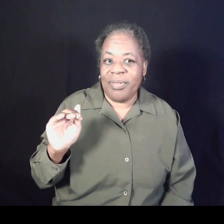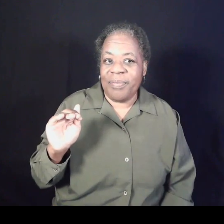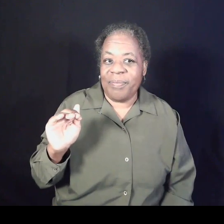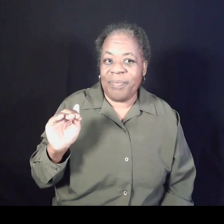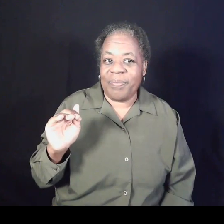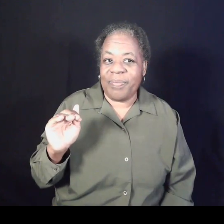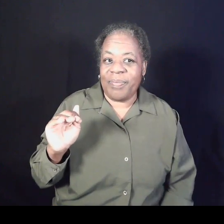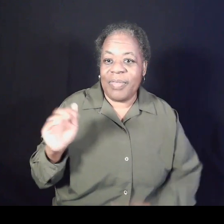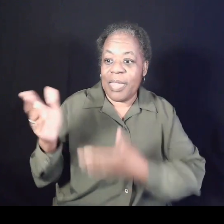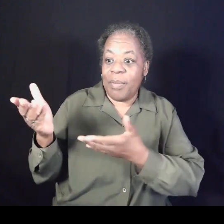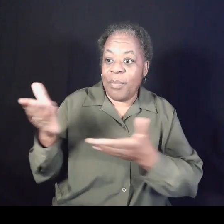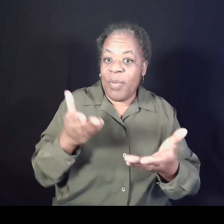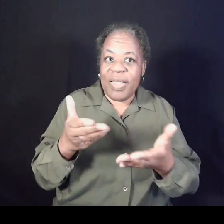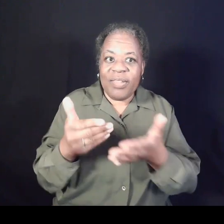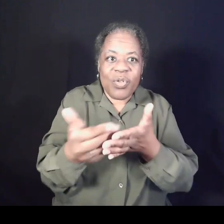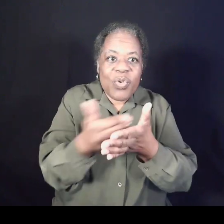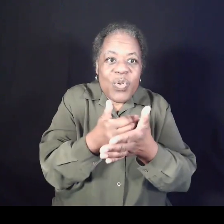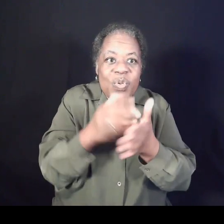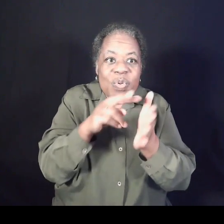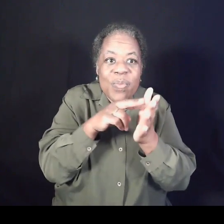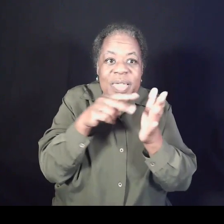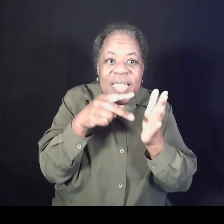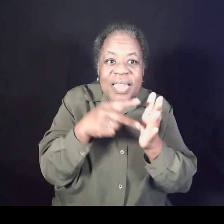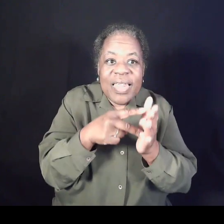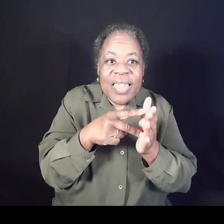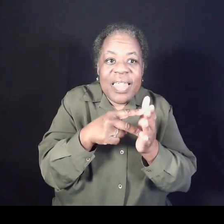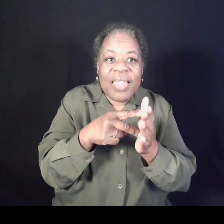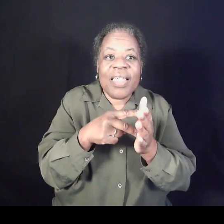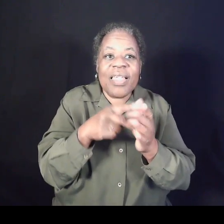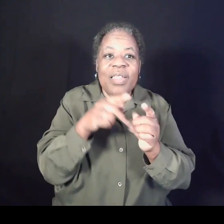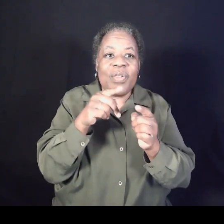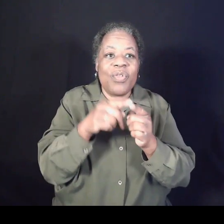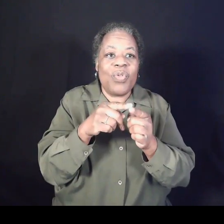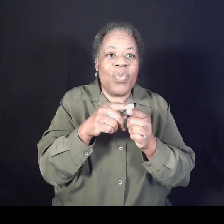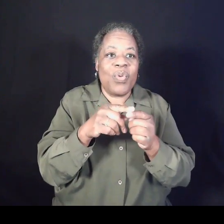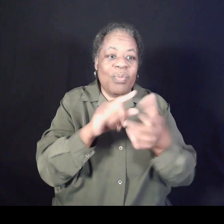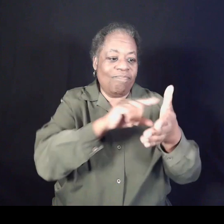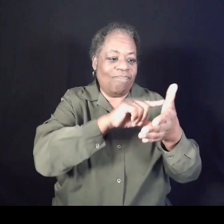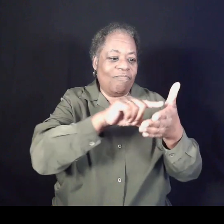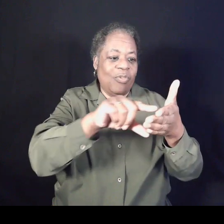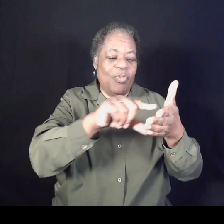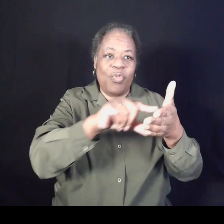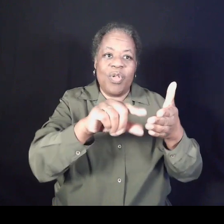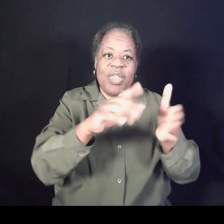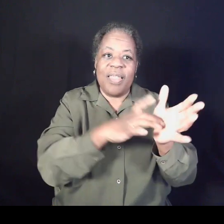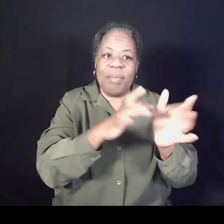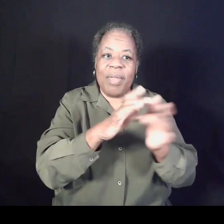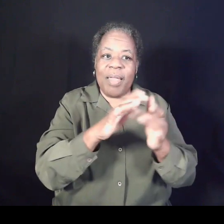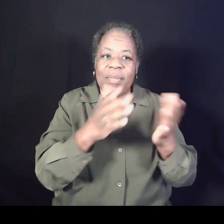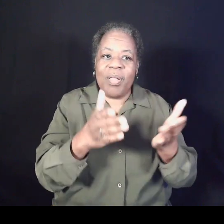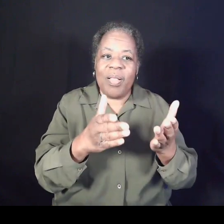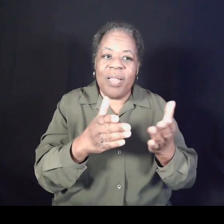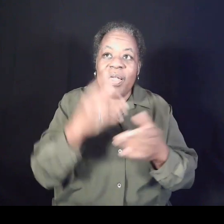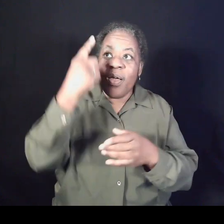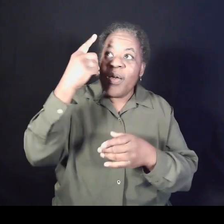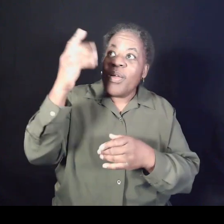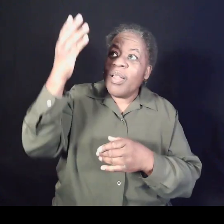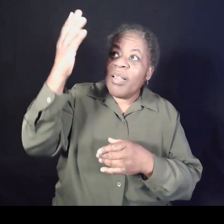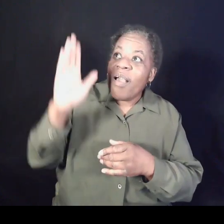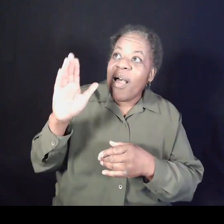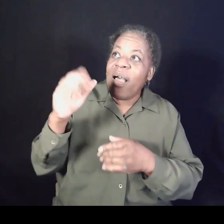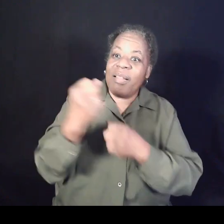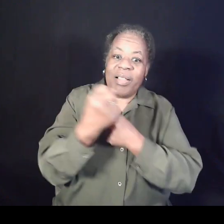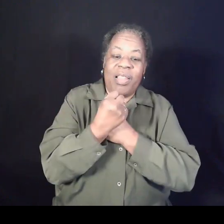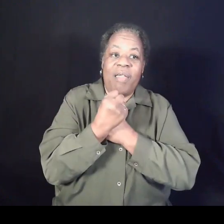brings new meaning to perhaps the most famous verse in the Bible. "For God so loved the